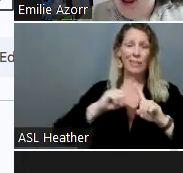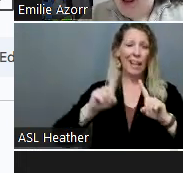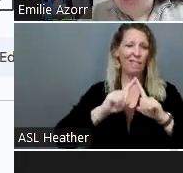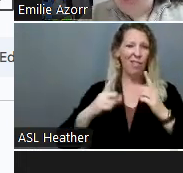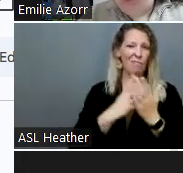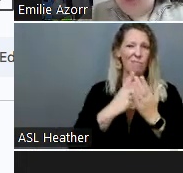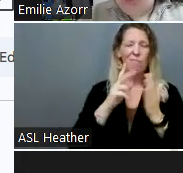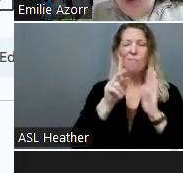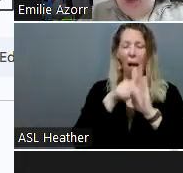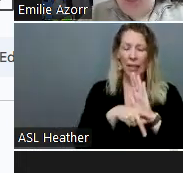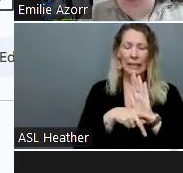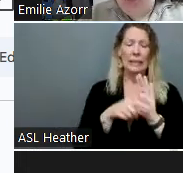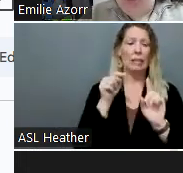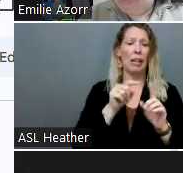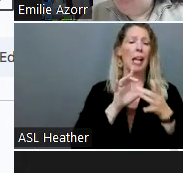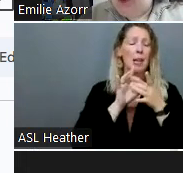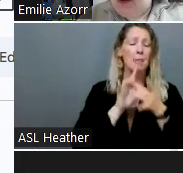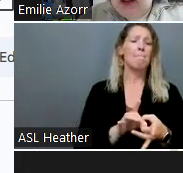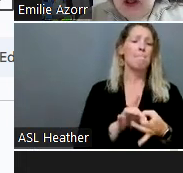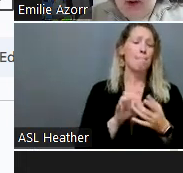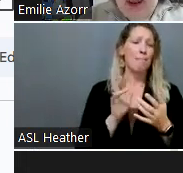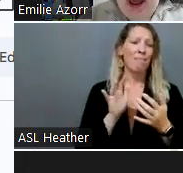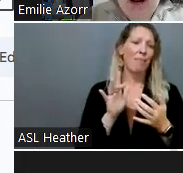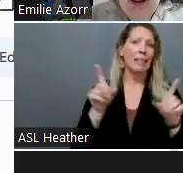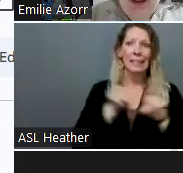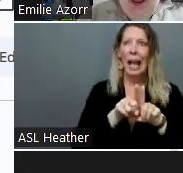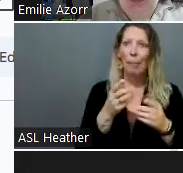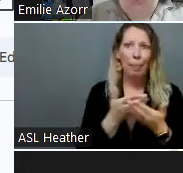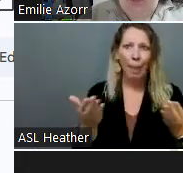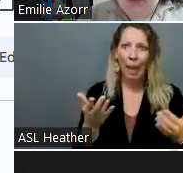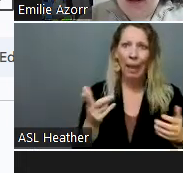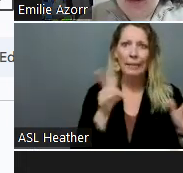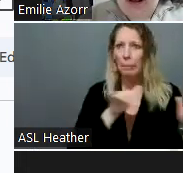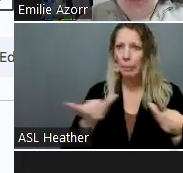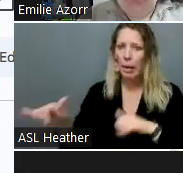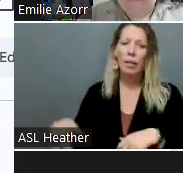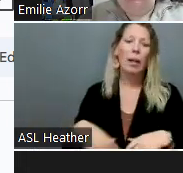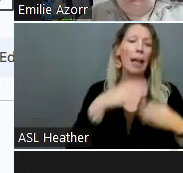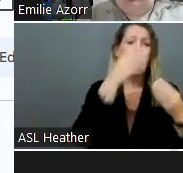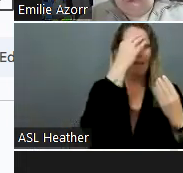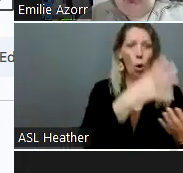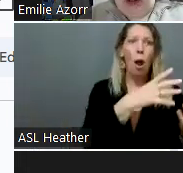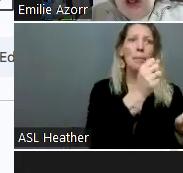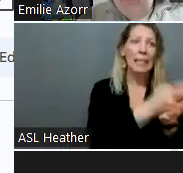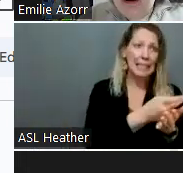policies that all kind of had to do the same thing with each other. We had an informed consent,